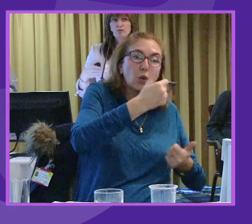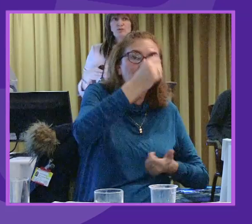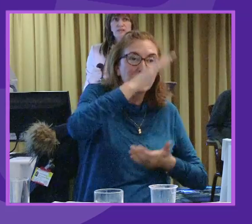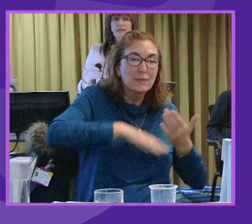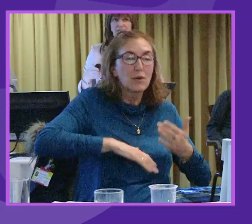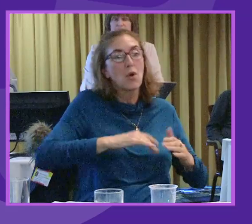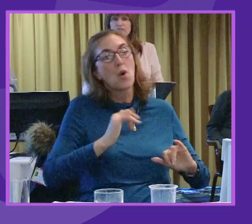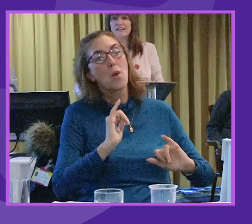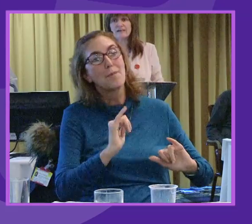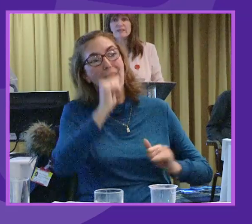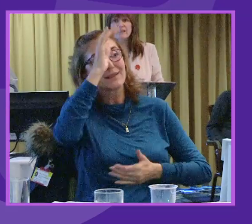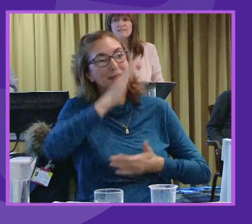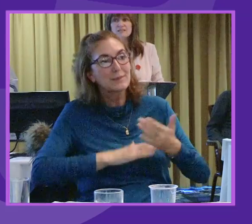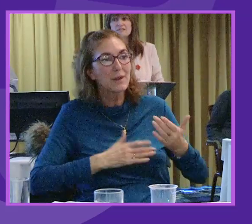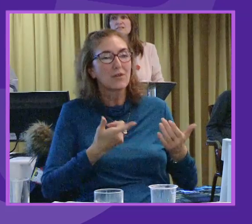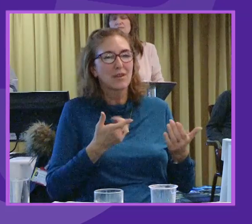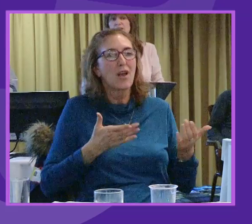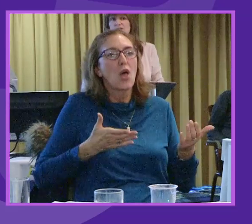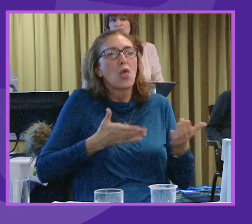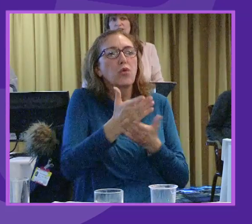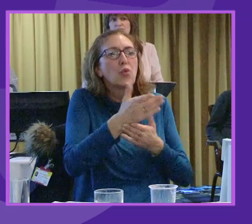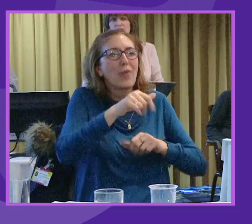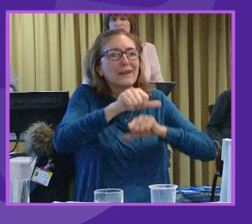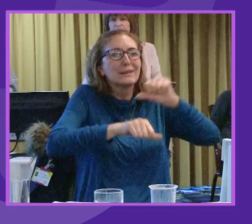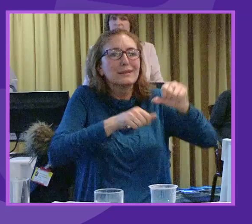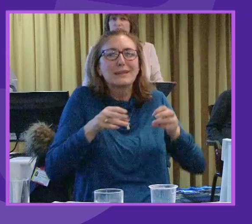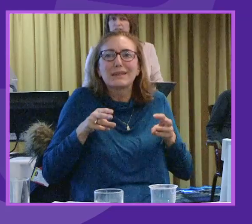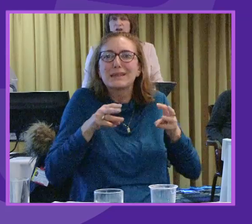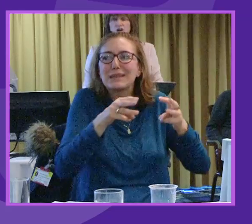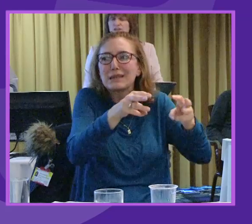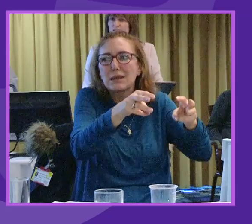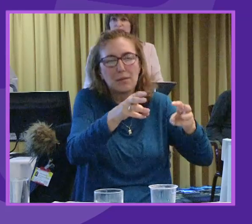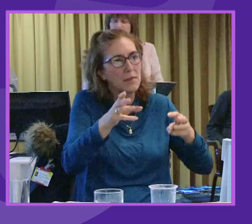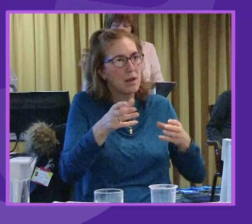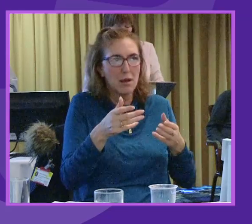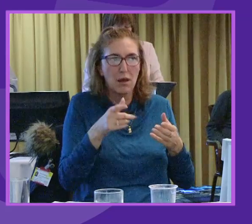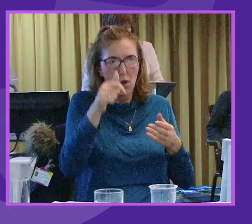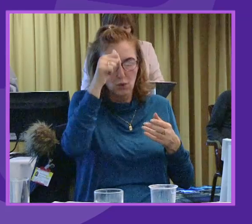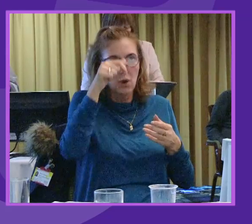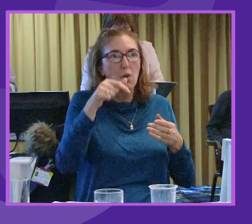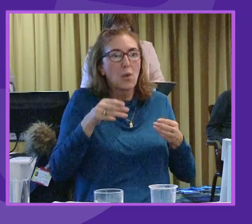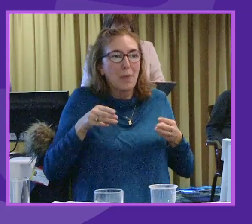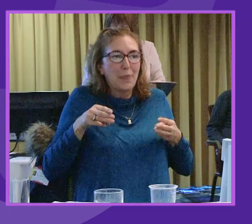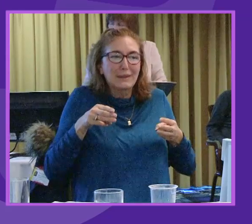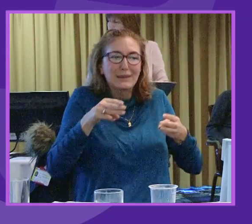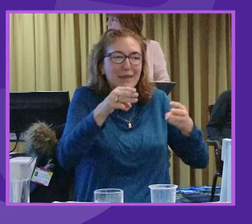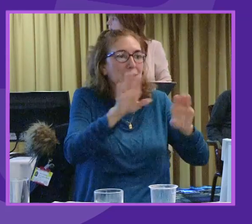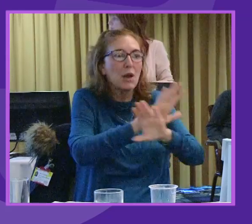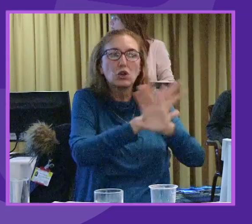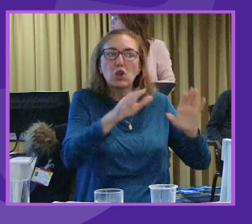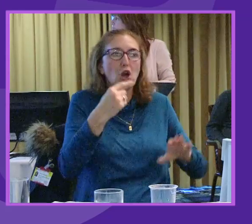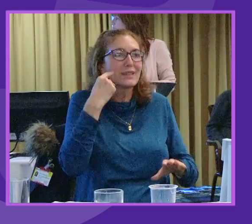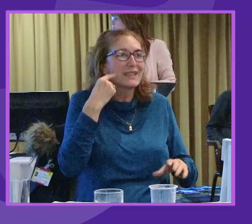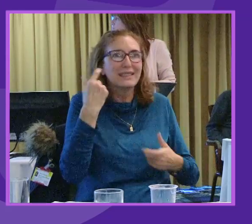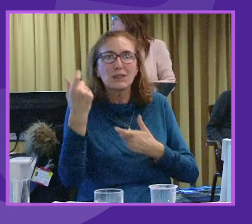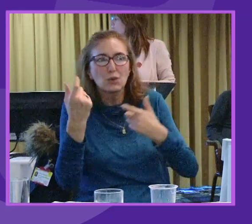and bad experience of the system, but usually it is of navigating the system that sometimes is very, very hard to